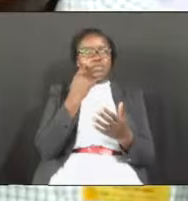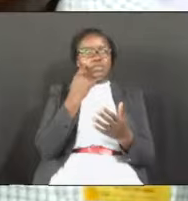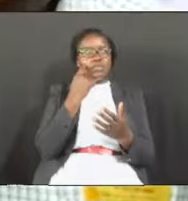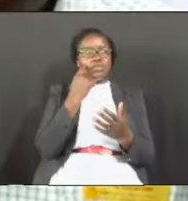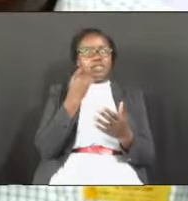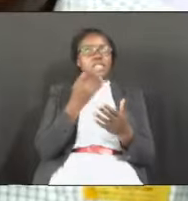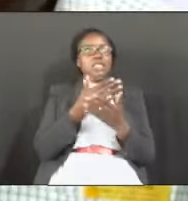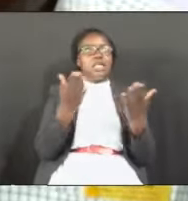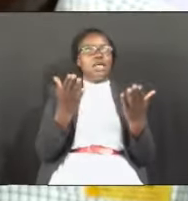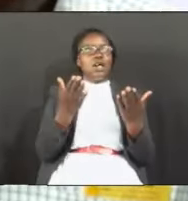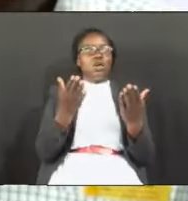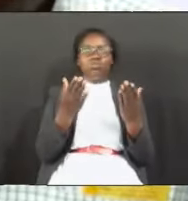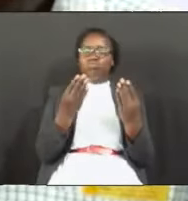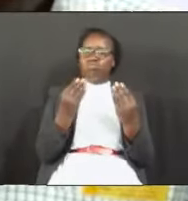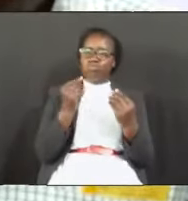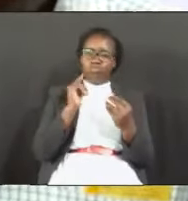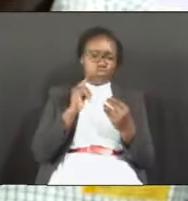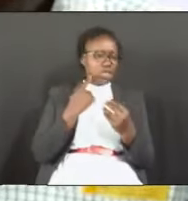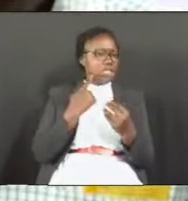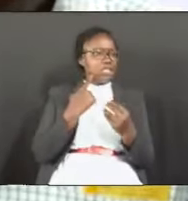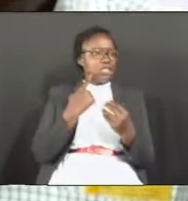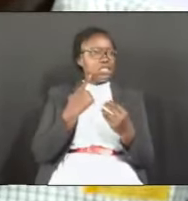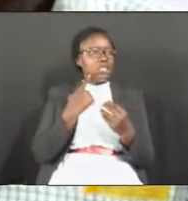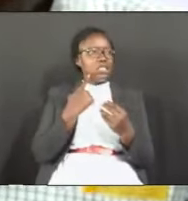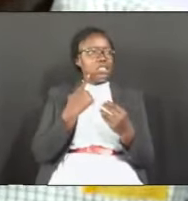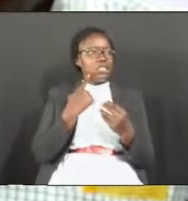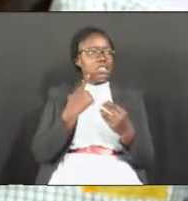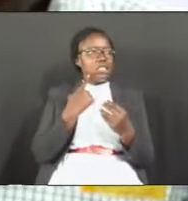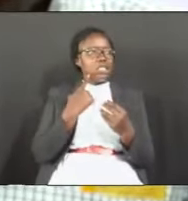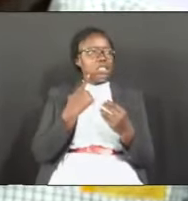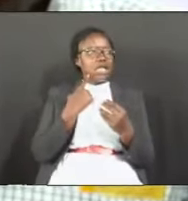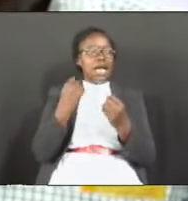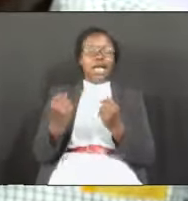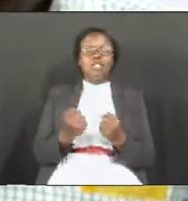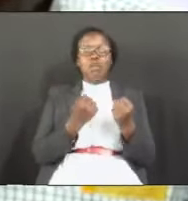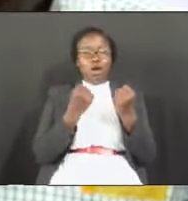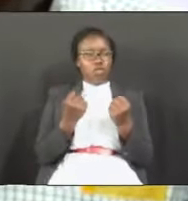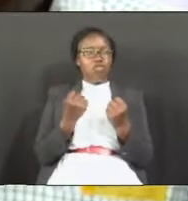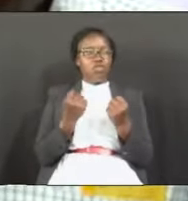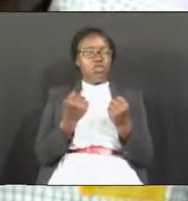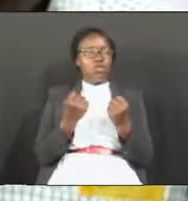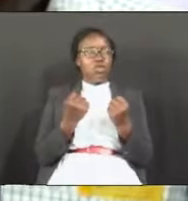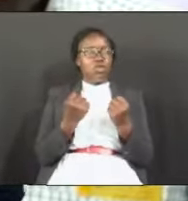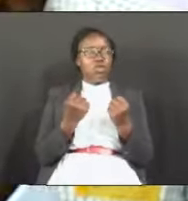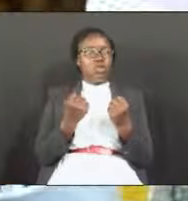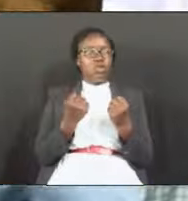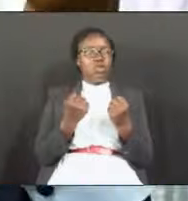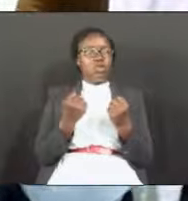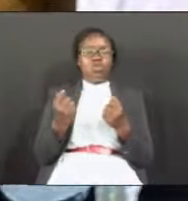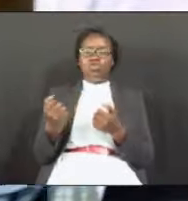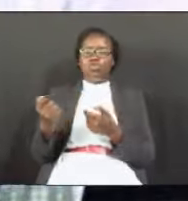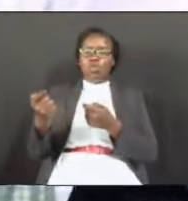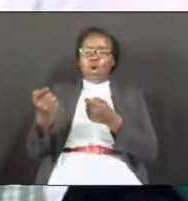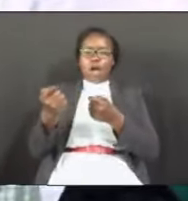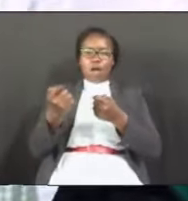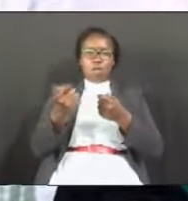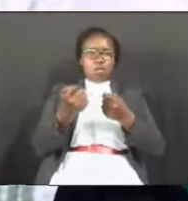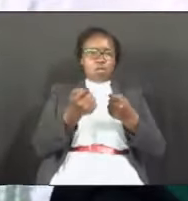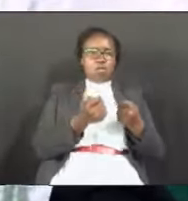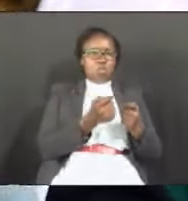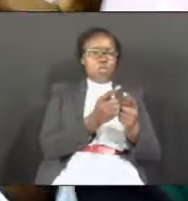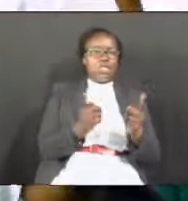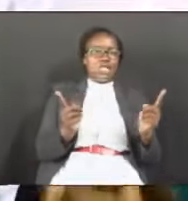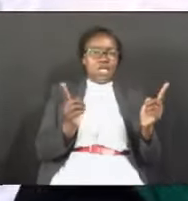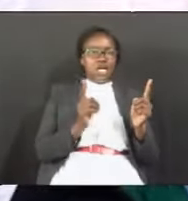how swiftly and powerfully you are pulling us from